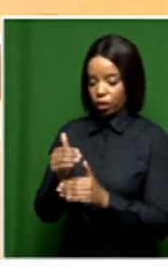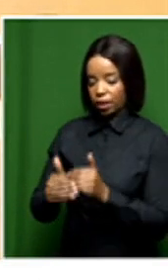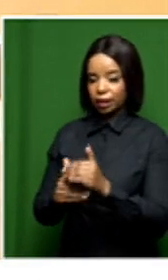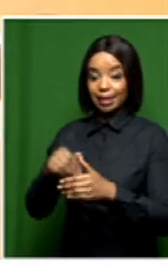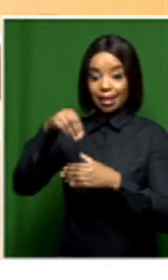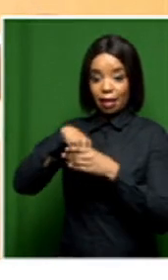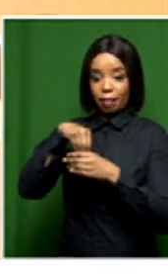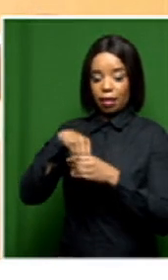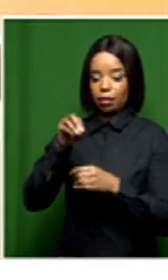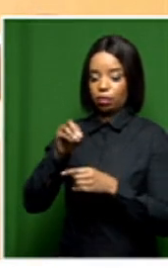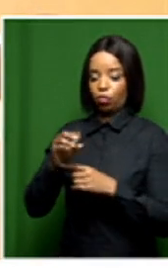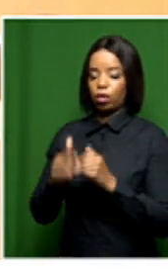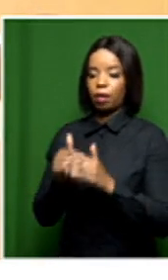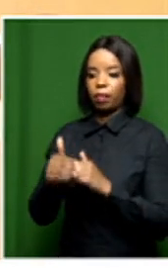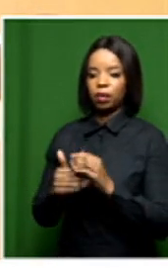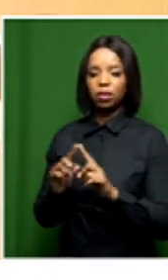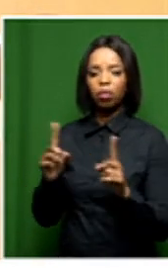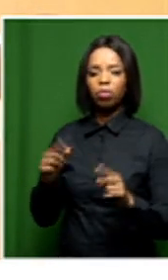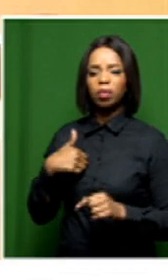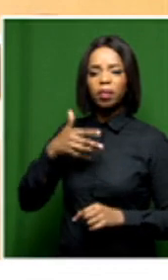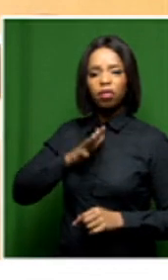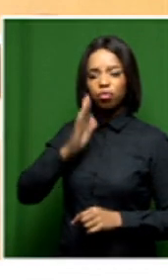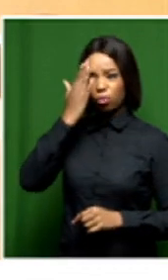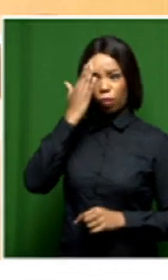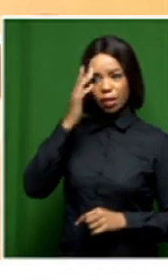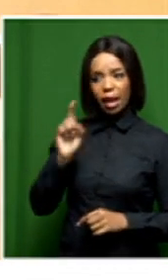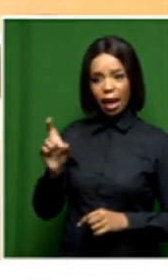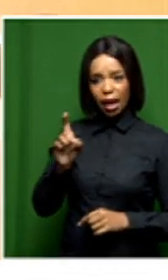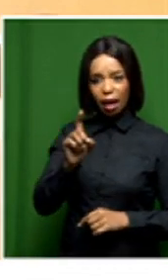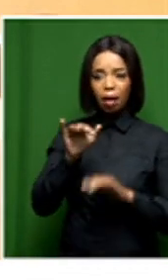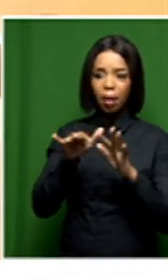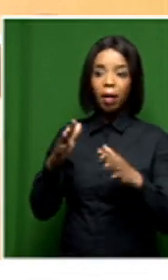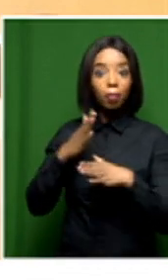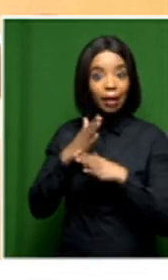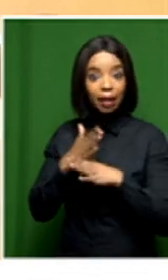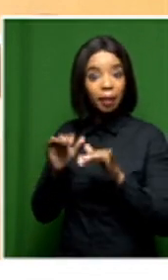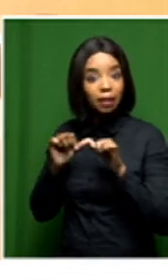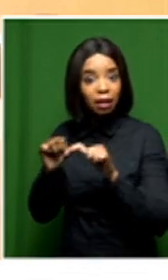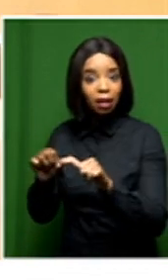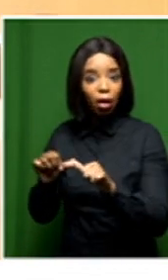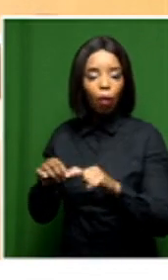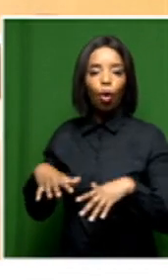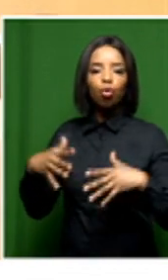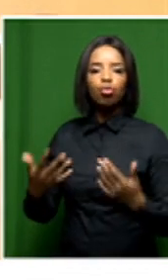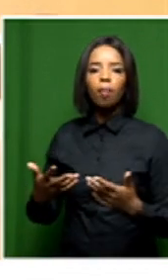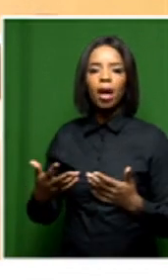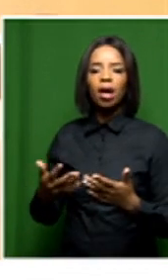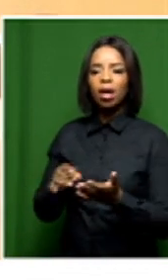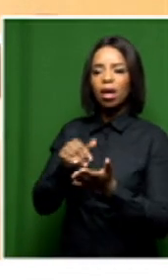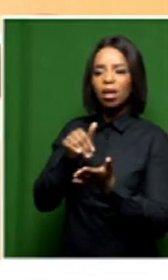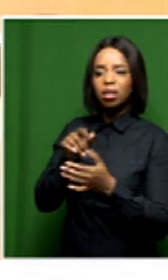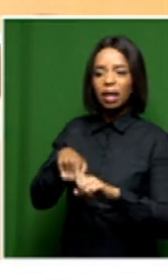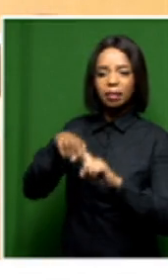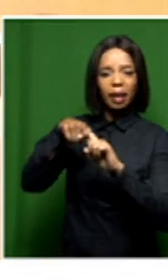know, are these individuals still working? I mean, are they still in their positions, or have they been suspended? What are the